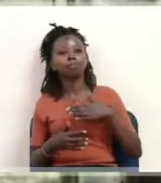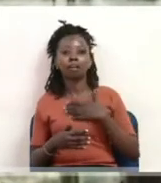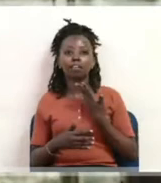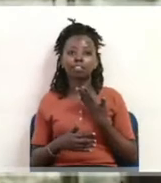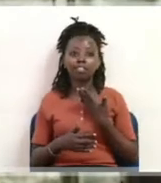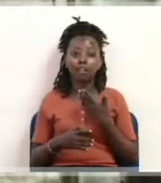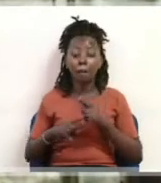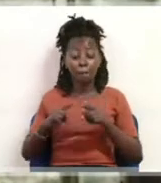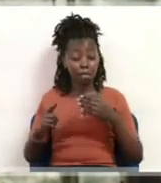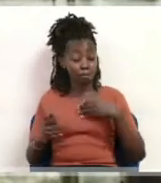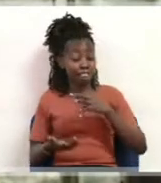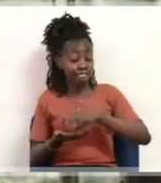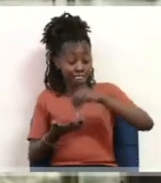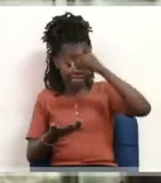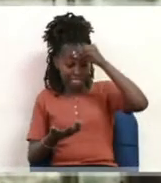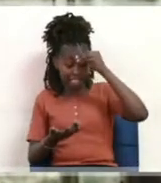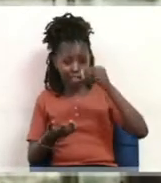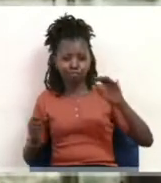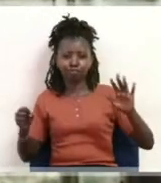But I learned a lot from my past.